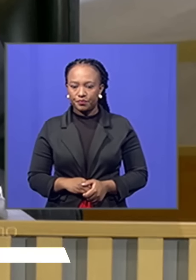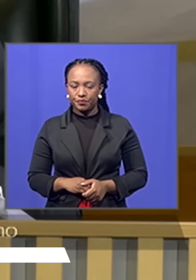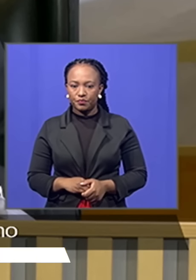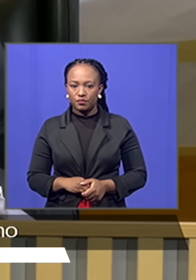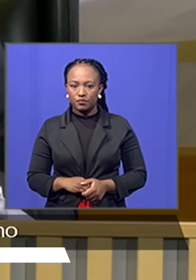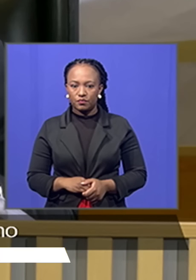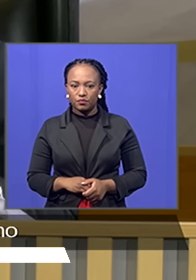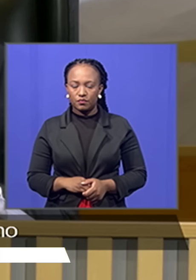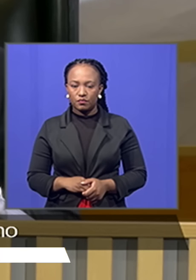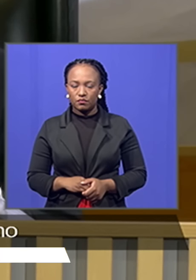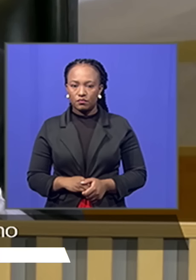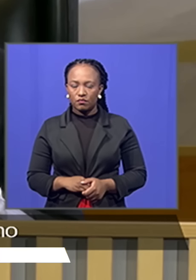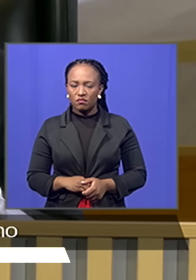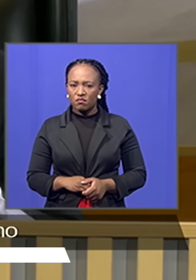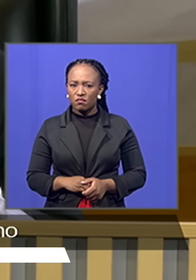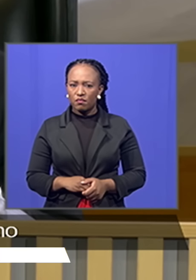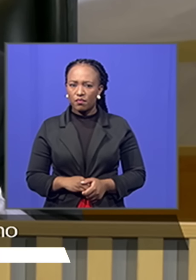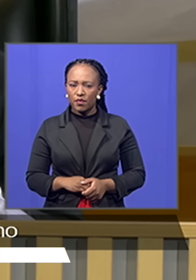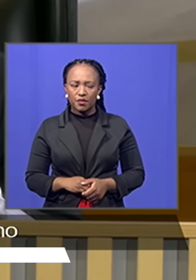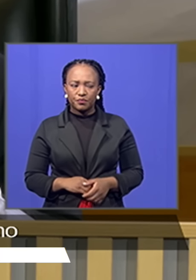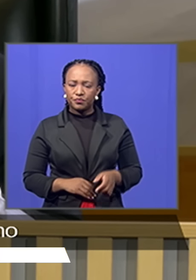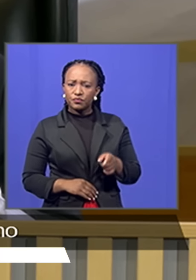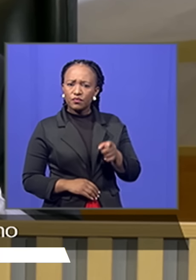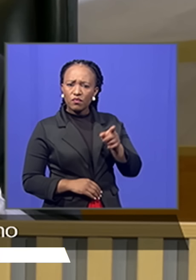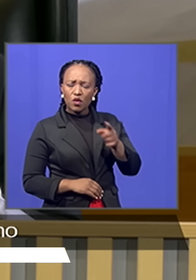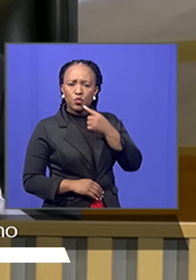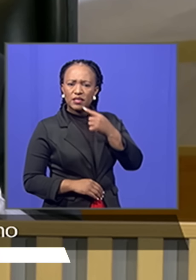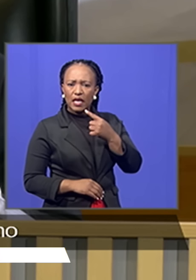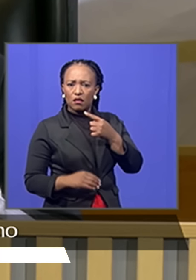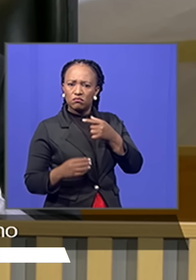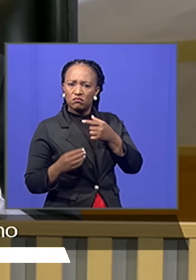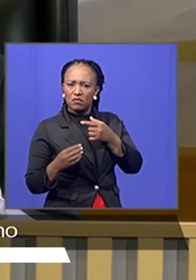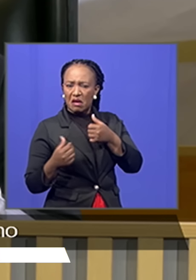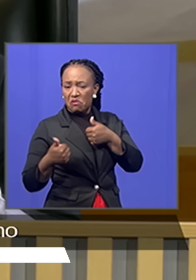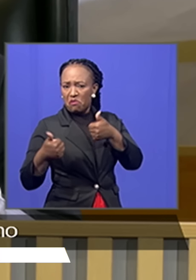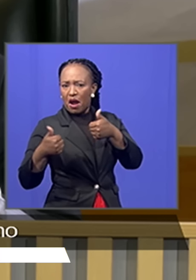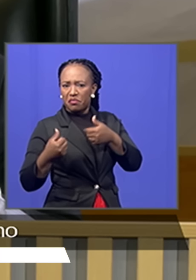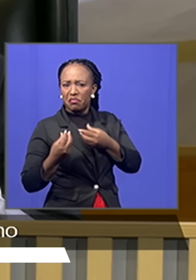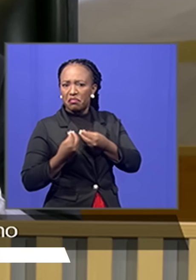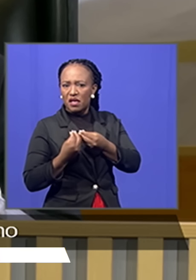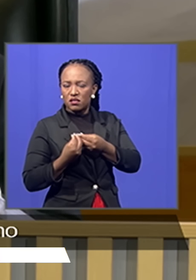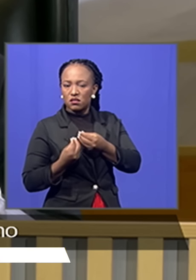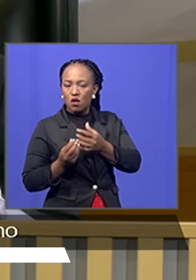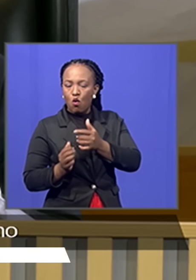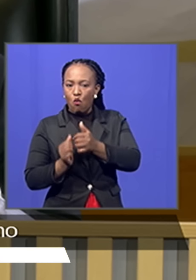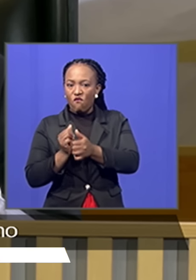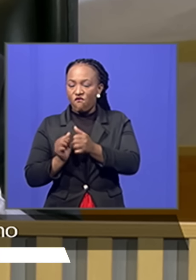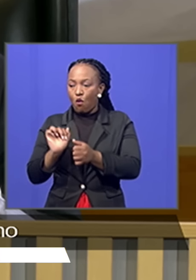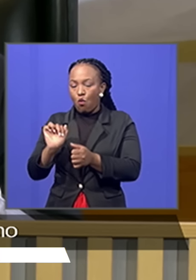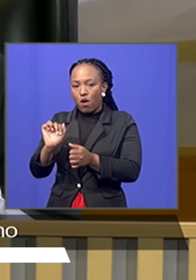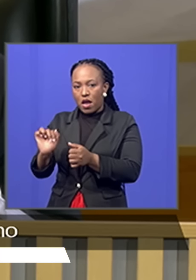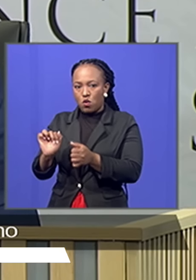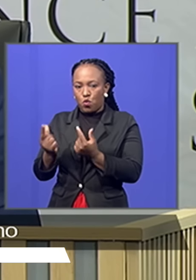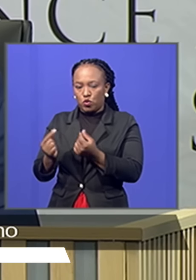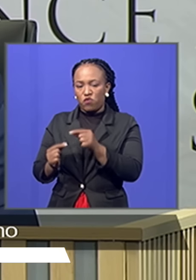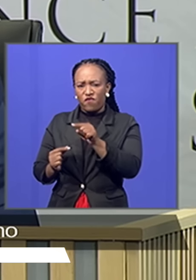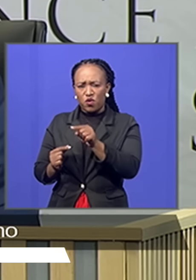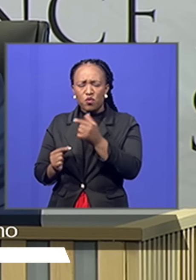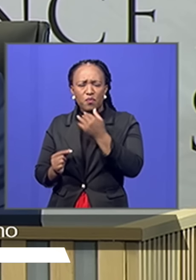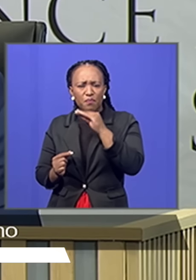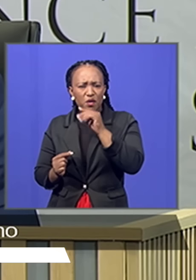What were the great things that he was referring to that Mfowenu would do for you?